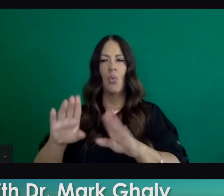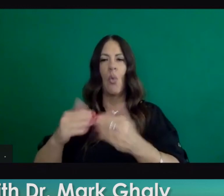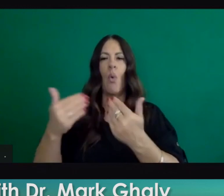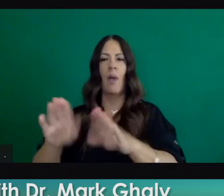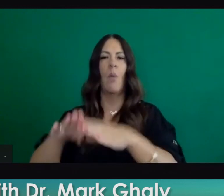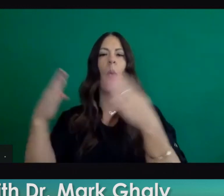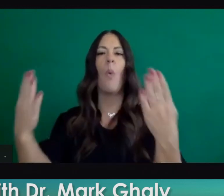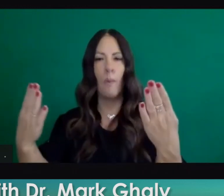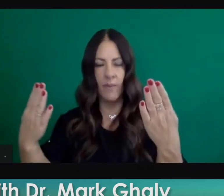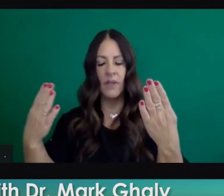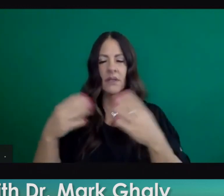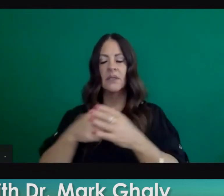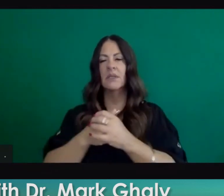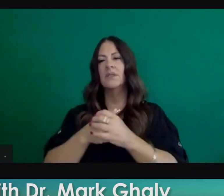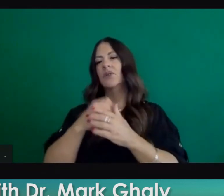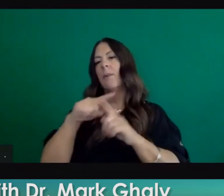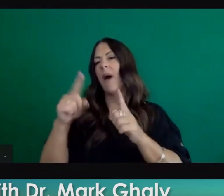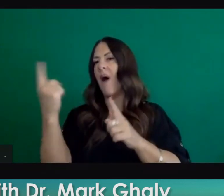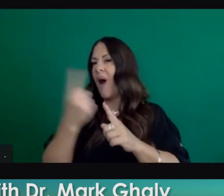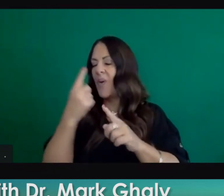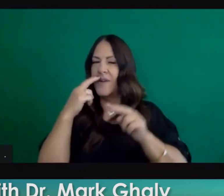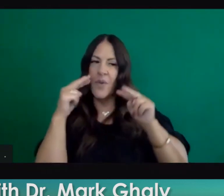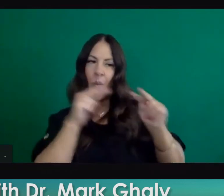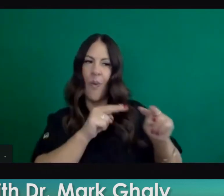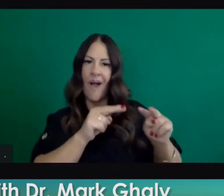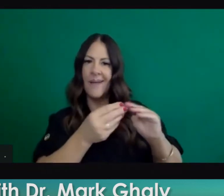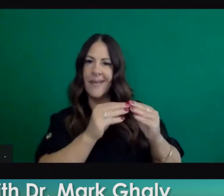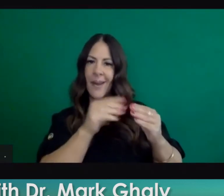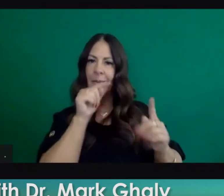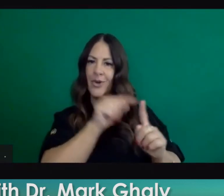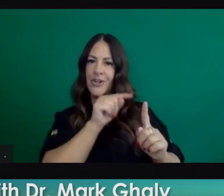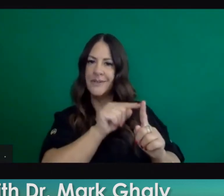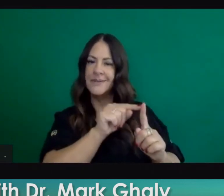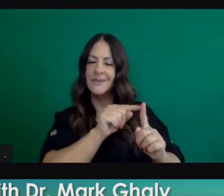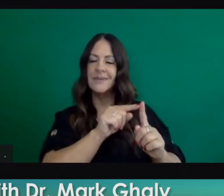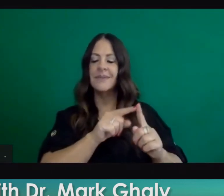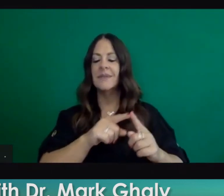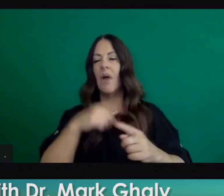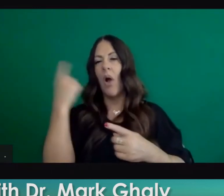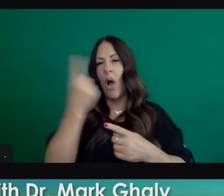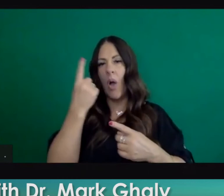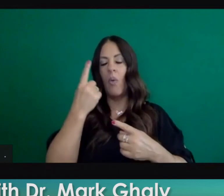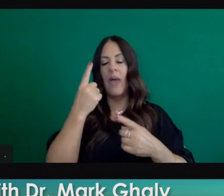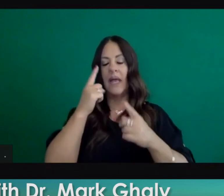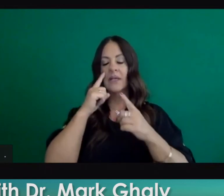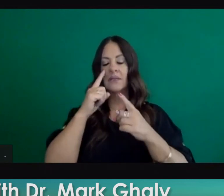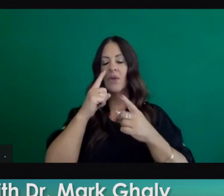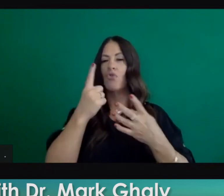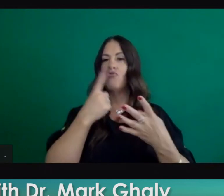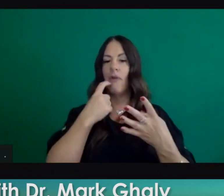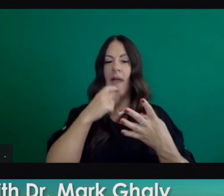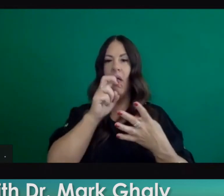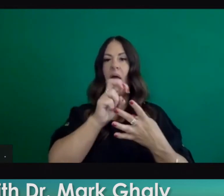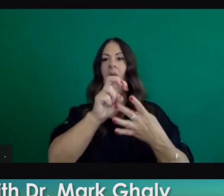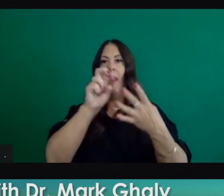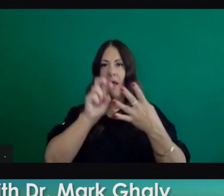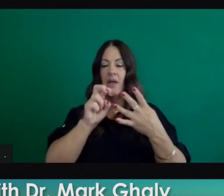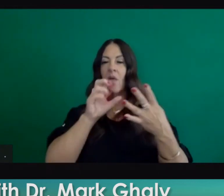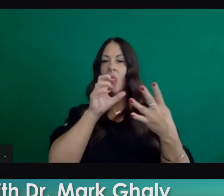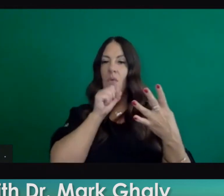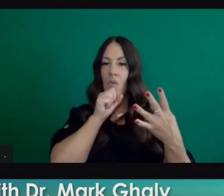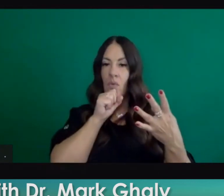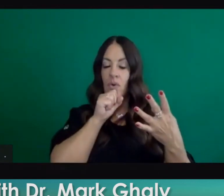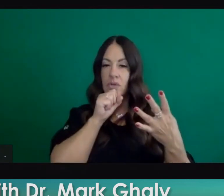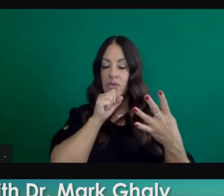always that the continued work to move from red towards orange happens in counties in the red tier